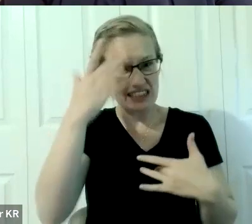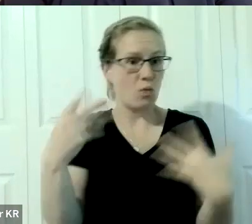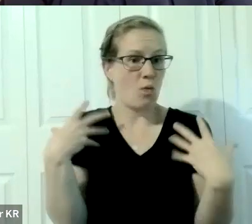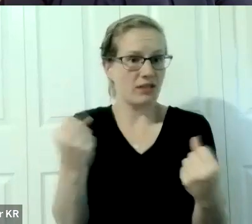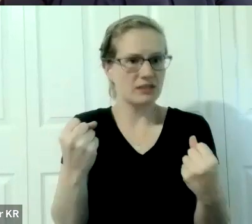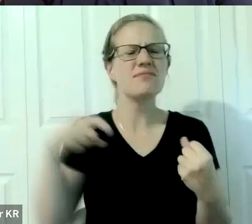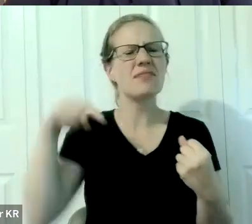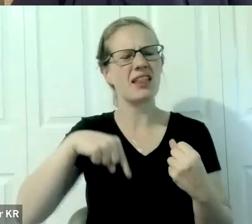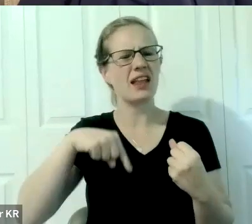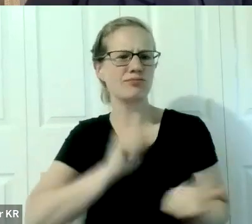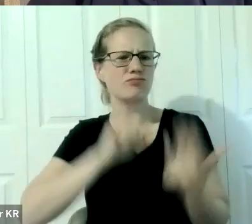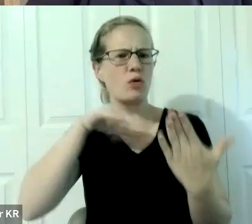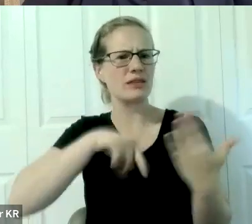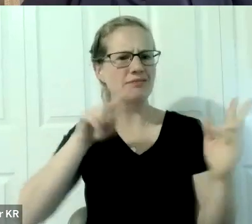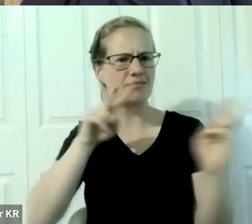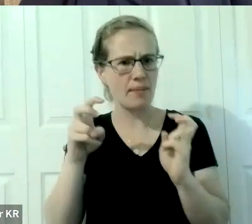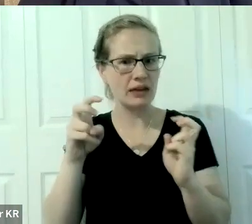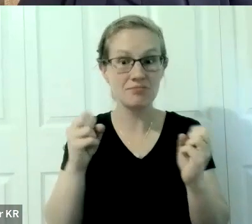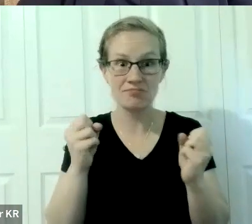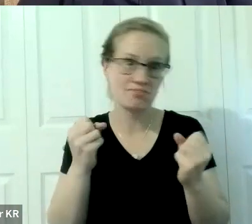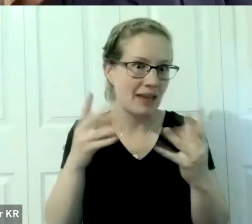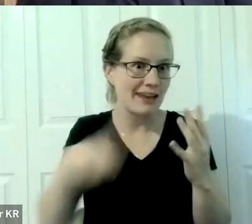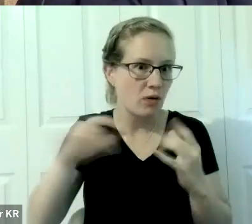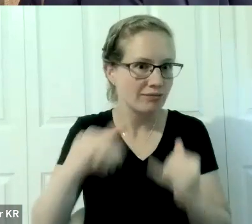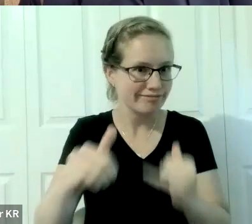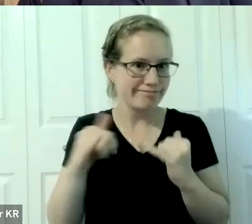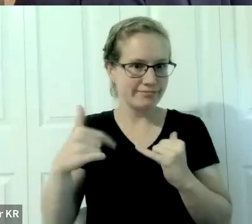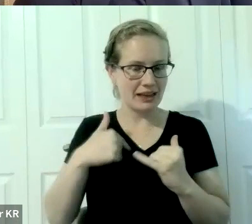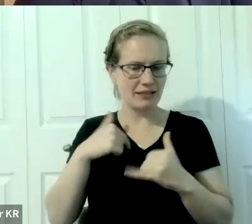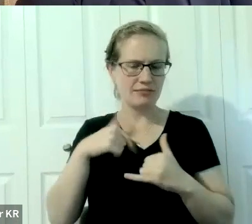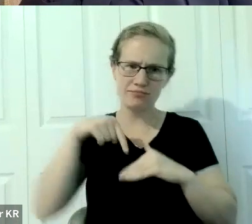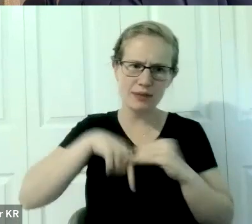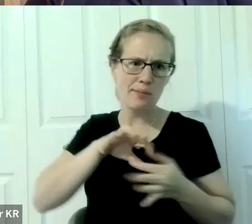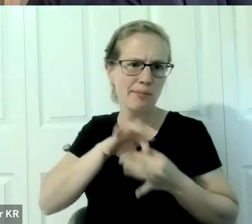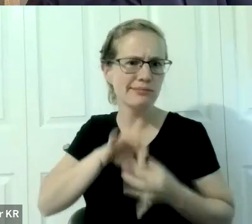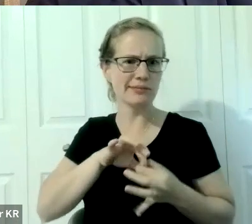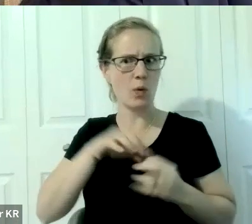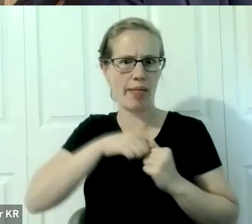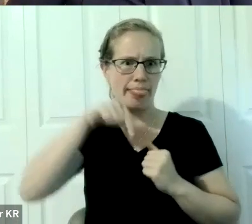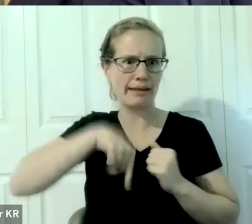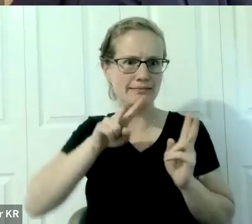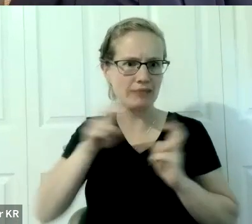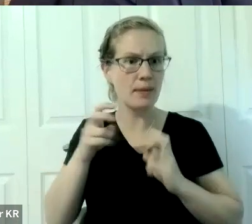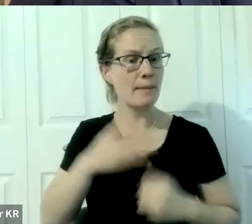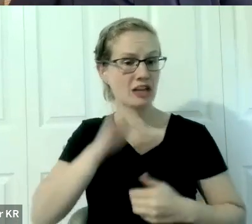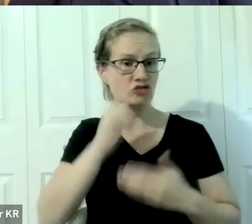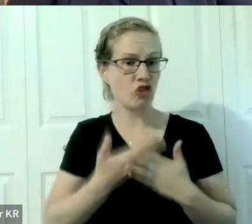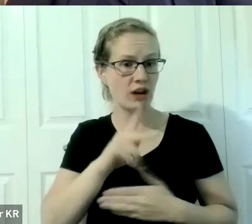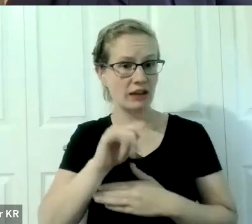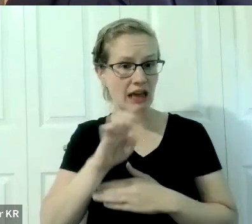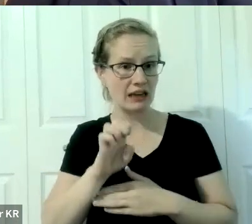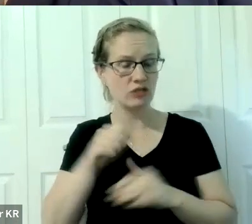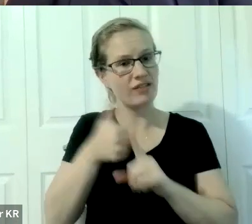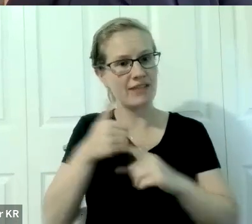this topic because, like I'm sure many of you, I have a deep personal relationship to this. My daughter Katie had